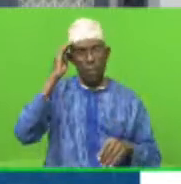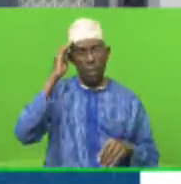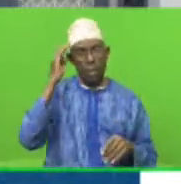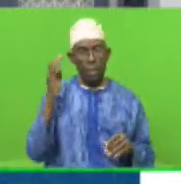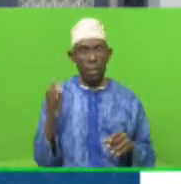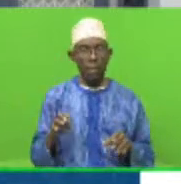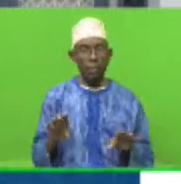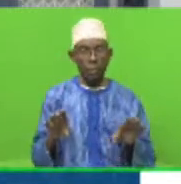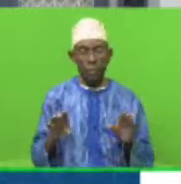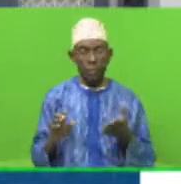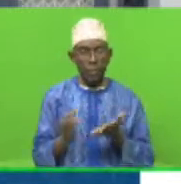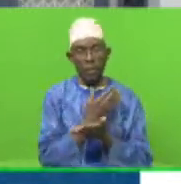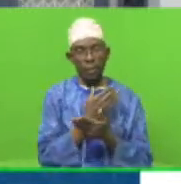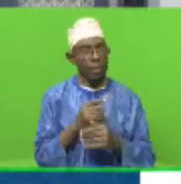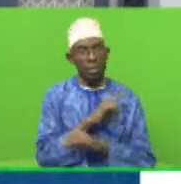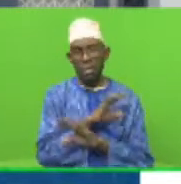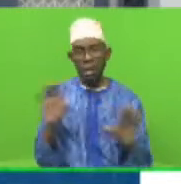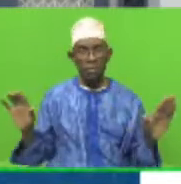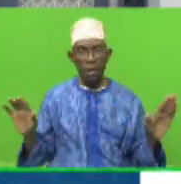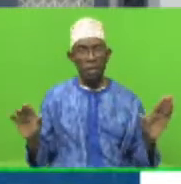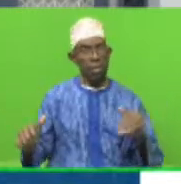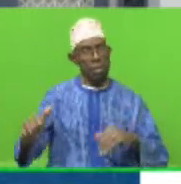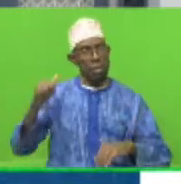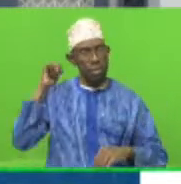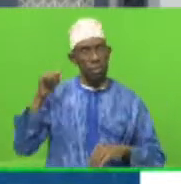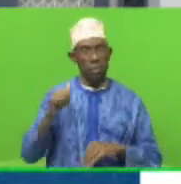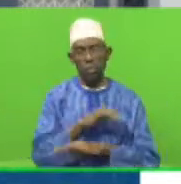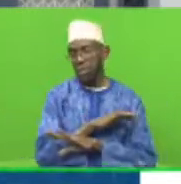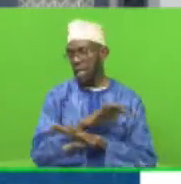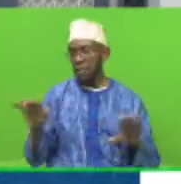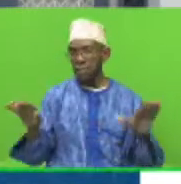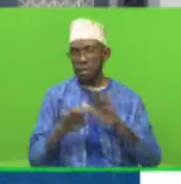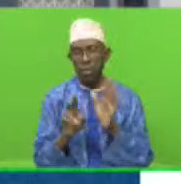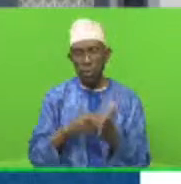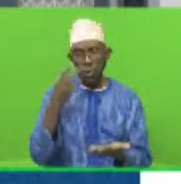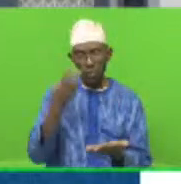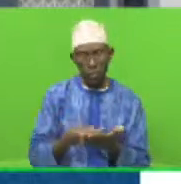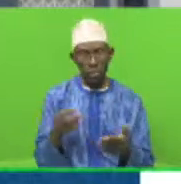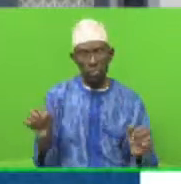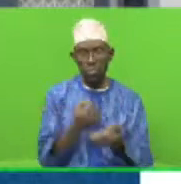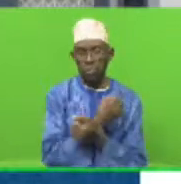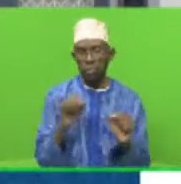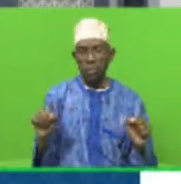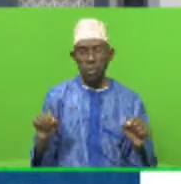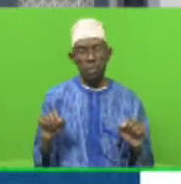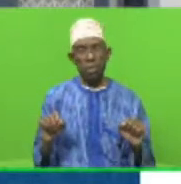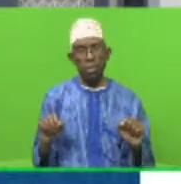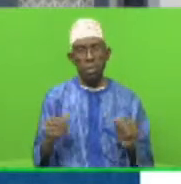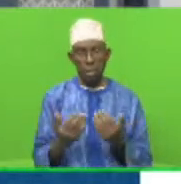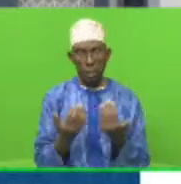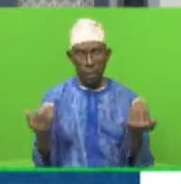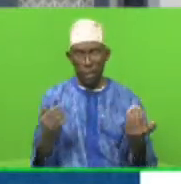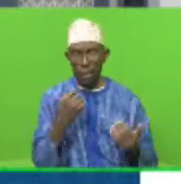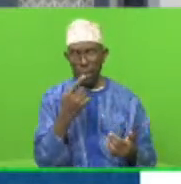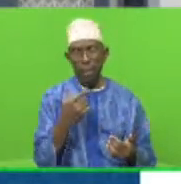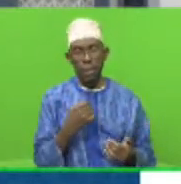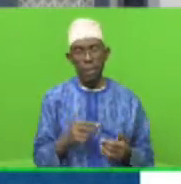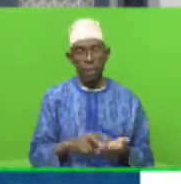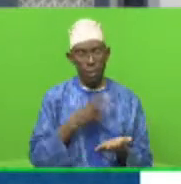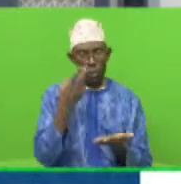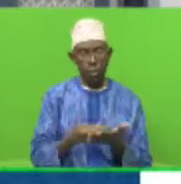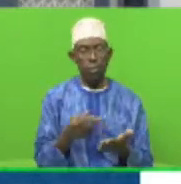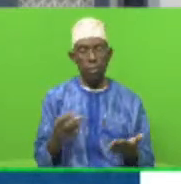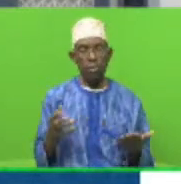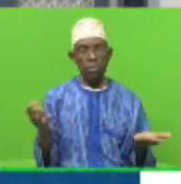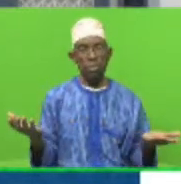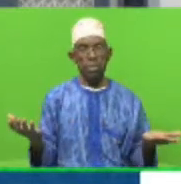someone something, and it's like they will never accept. Utanguka, sitanguka. This is what our children tell us. Utanguka,